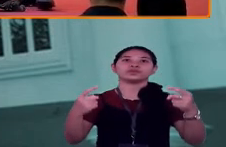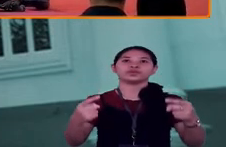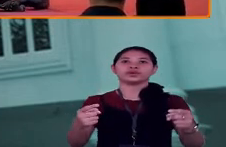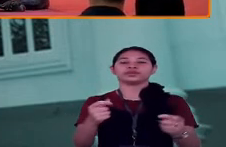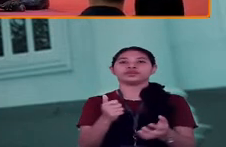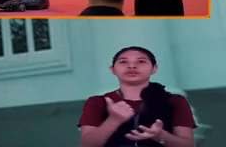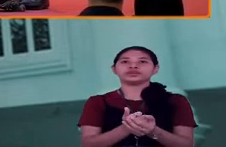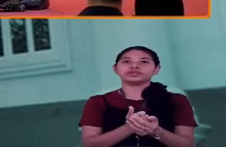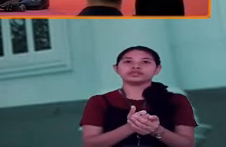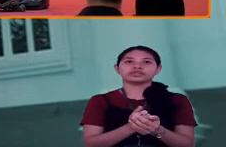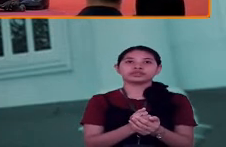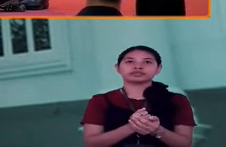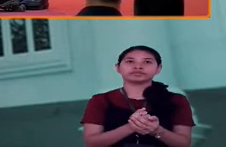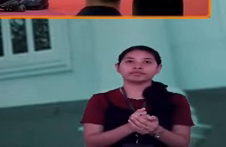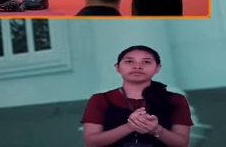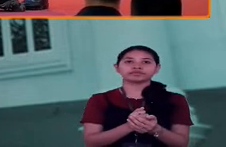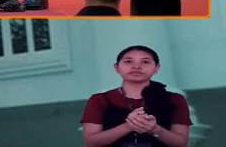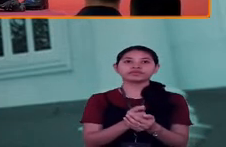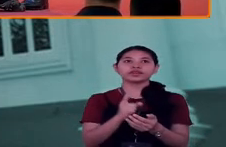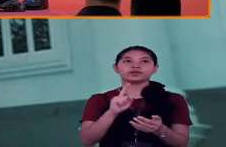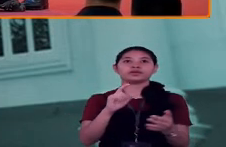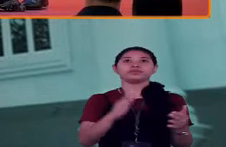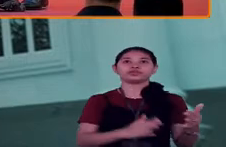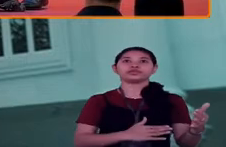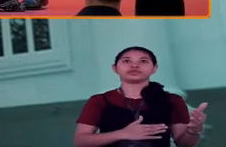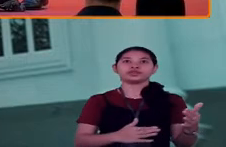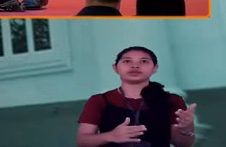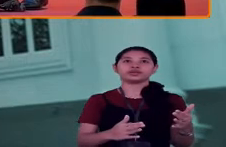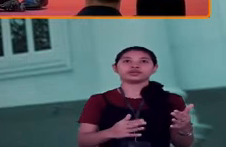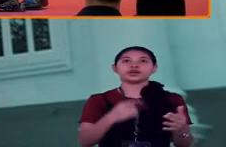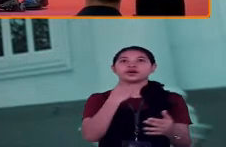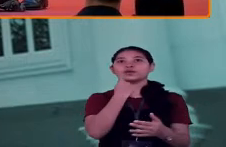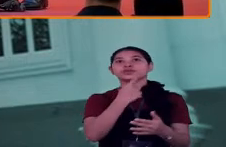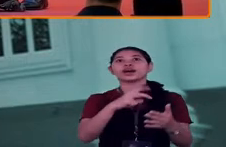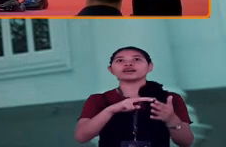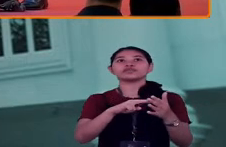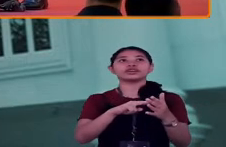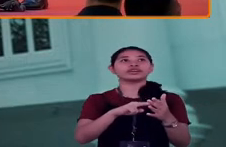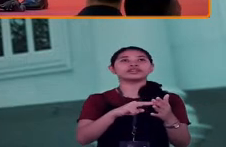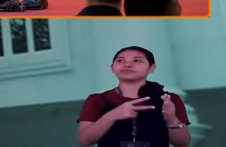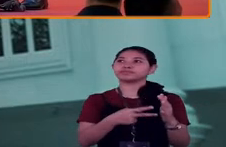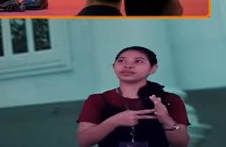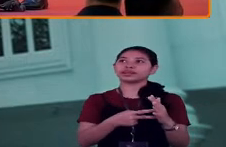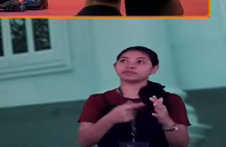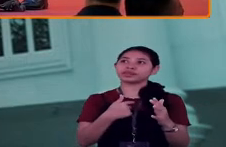told. We'll sing one more song, Whosoever Meaneth Me.